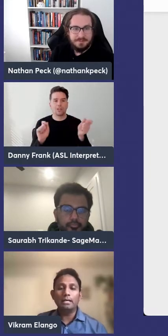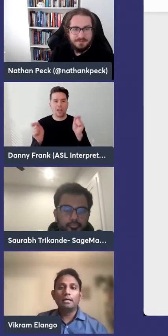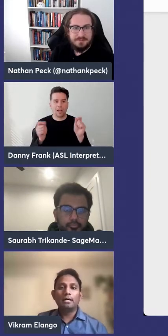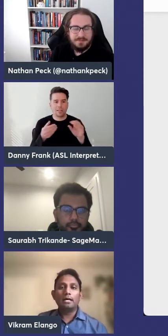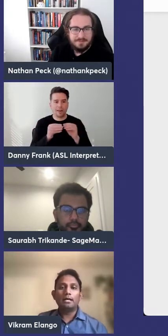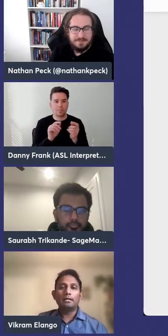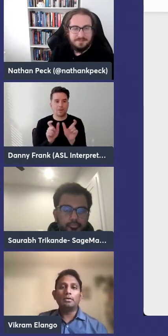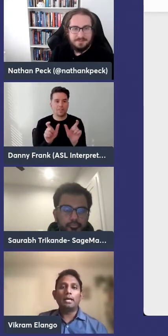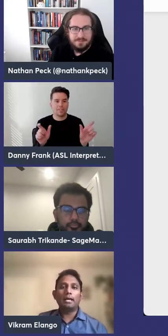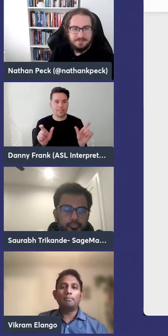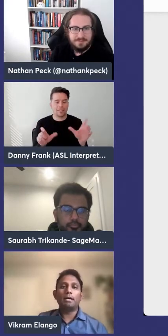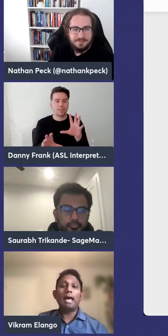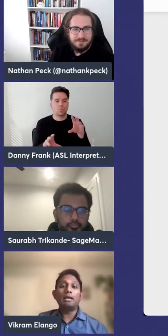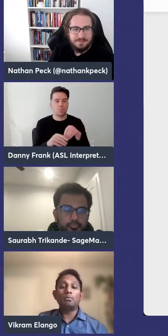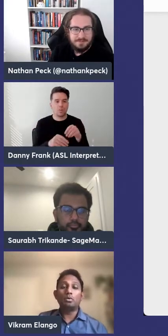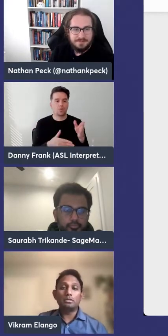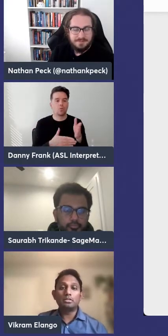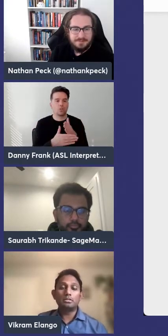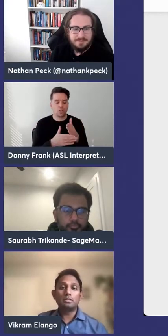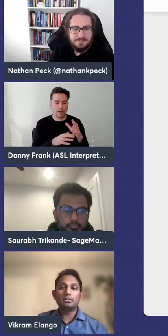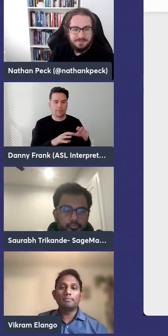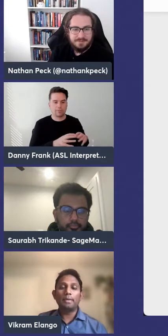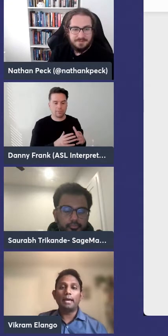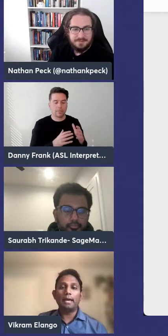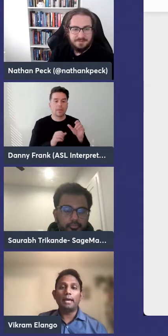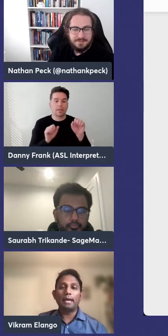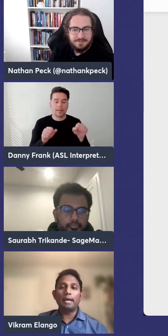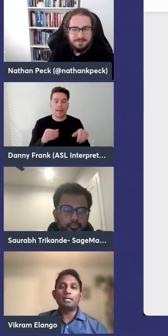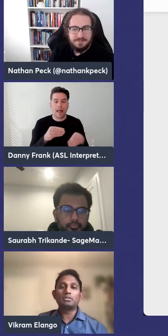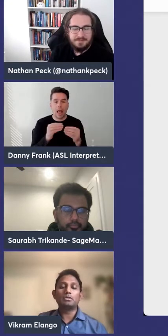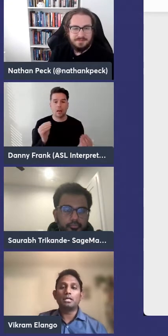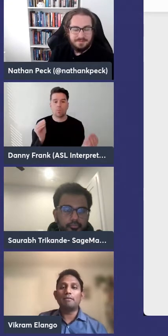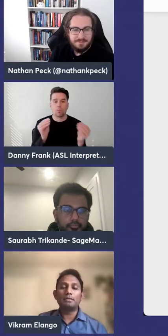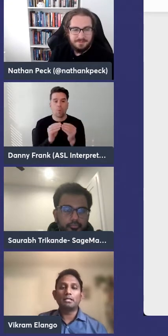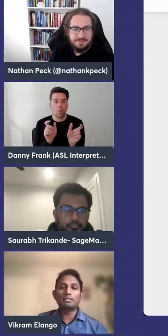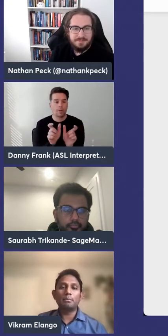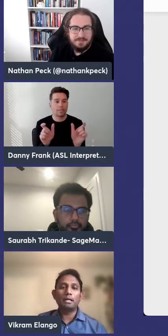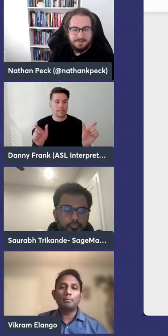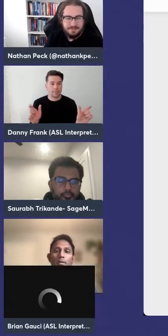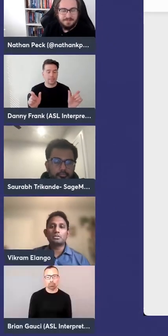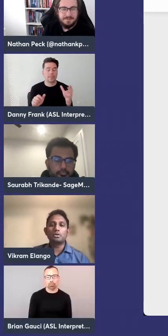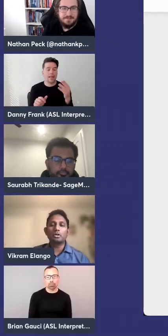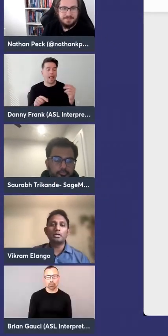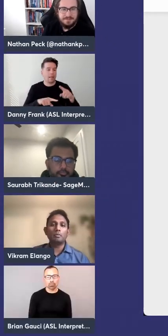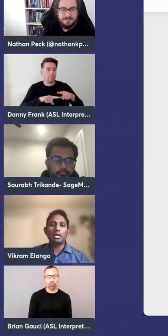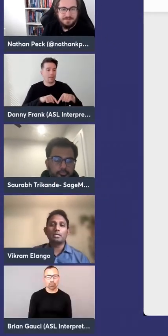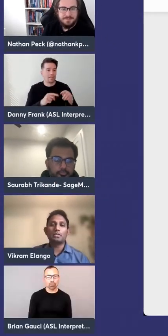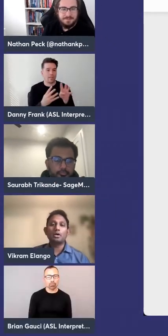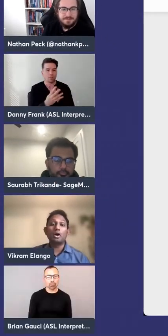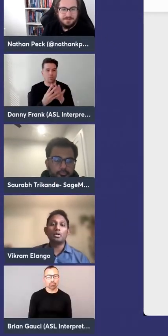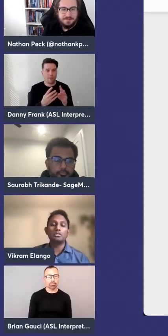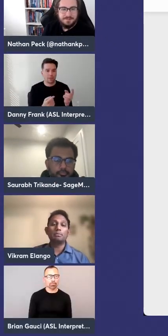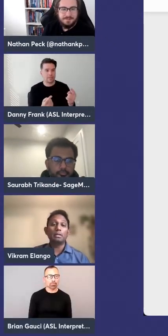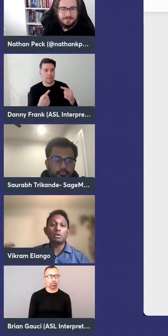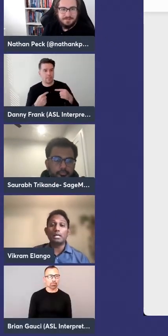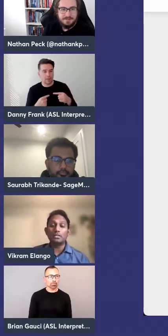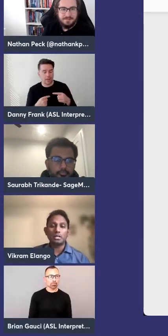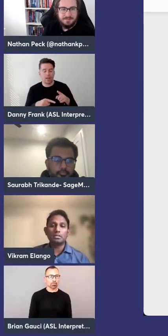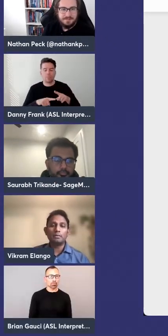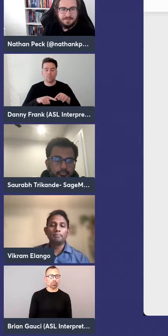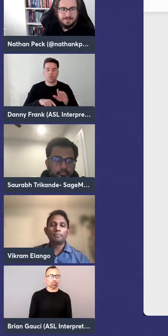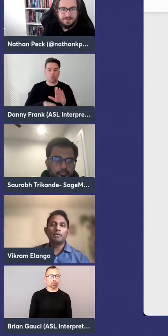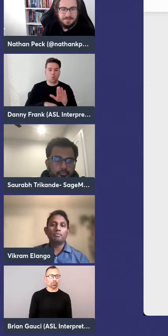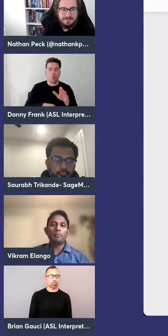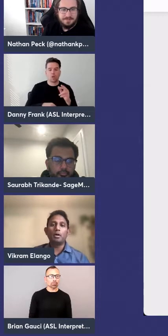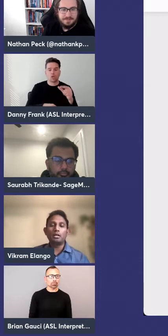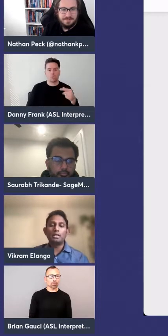fleet. You can add more instances, and based on the traffic that's coming in, based on your invocation or your GPU